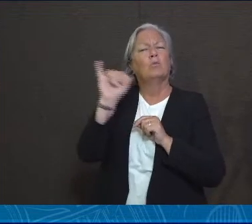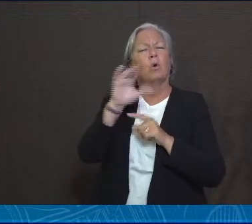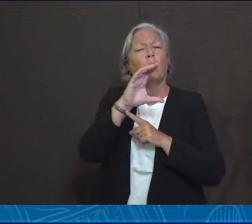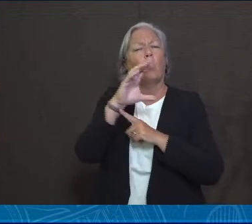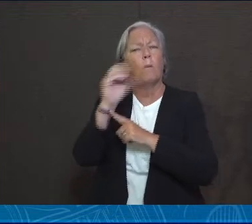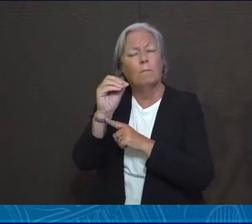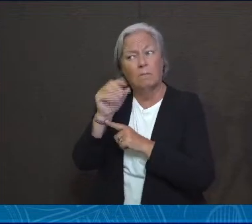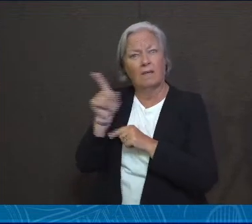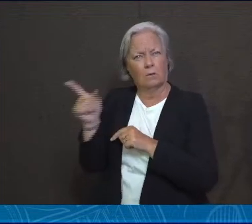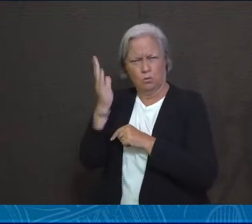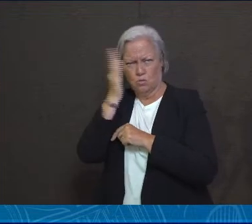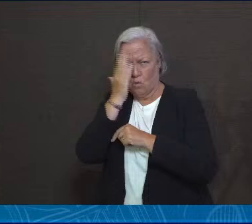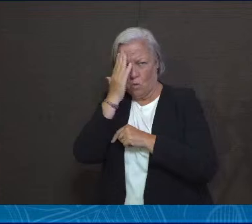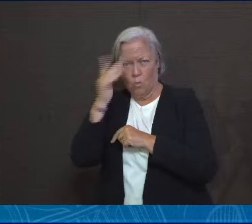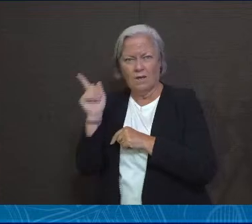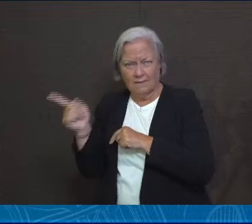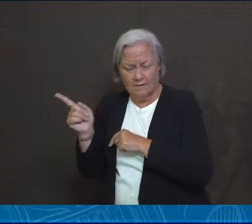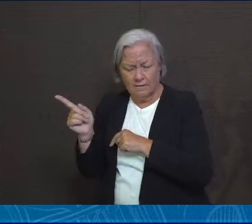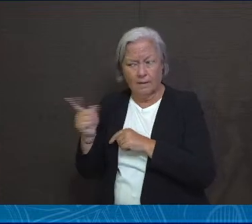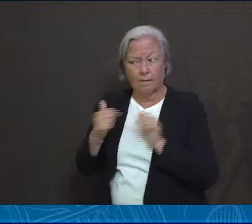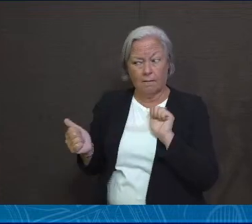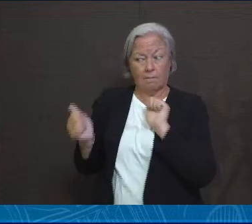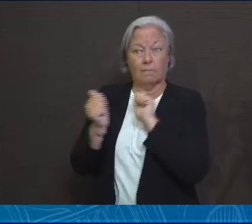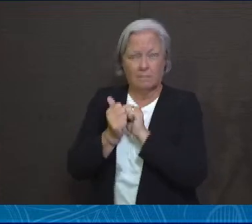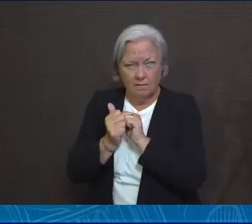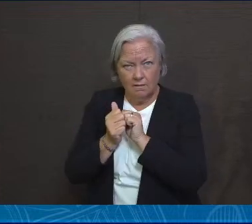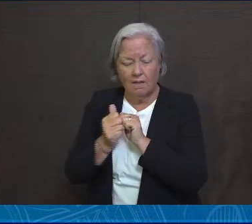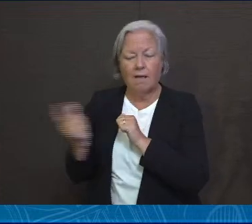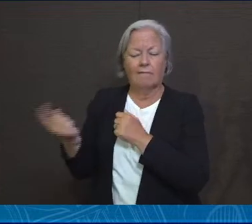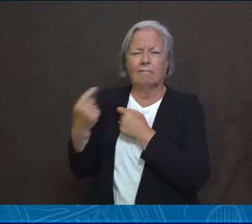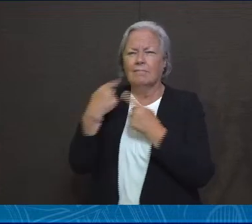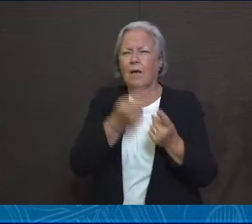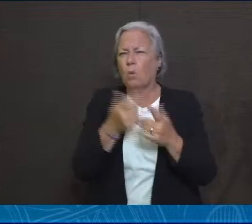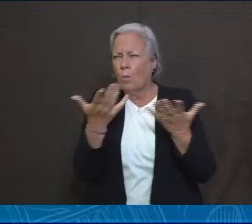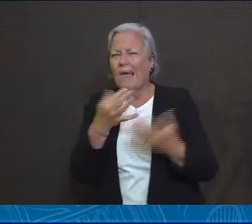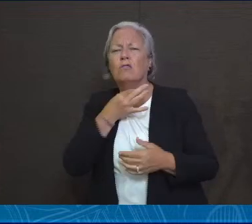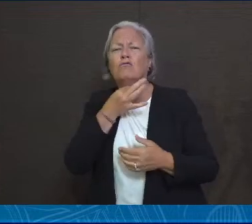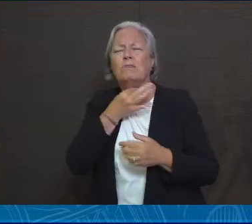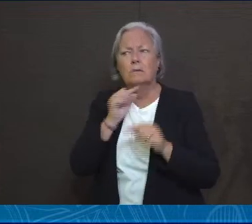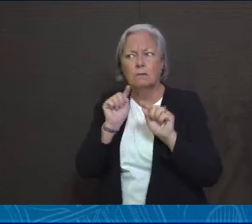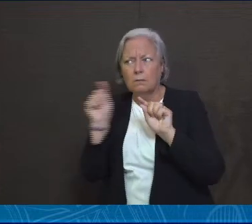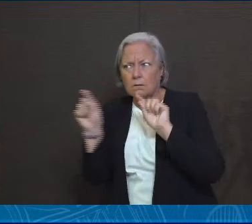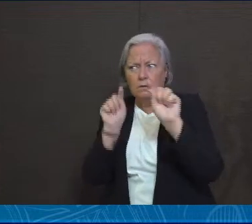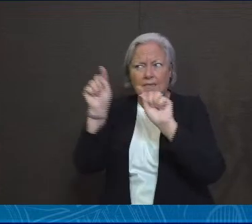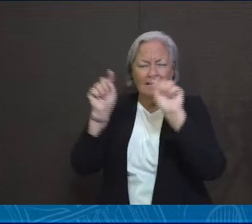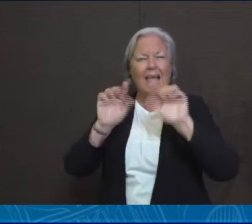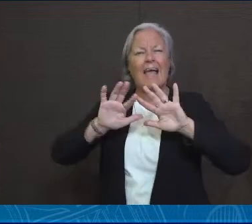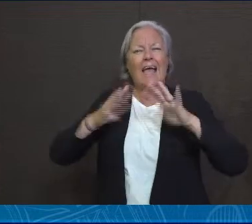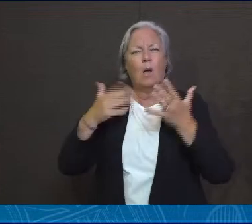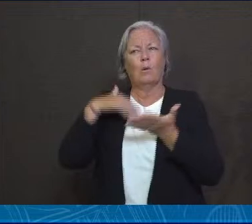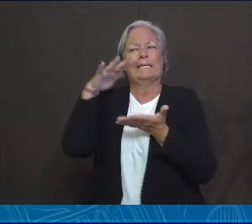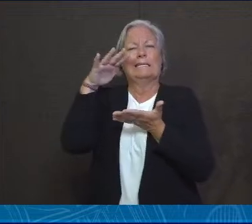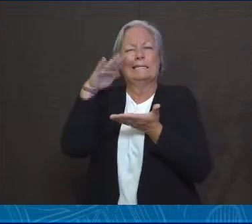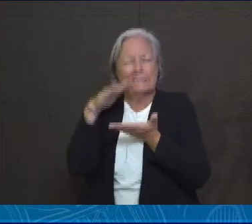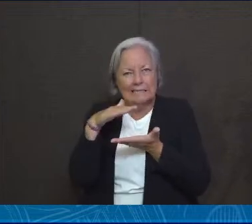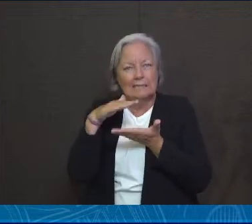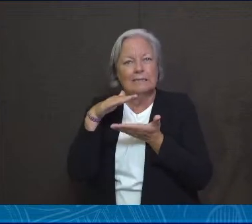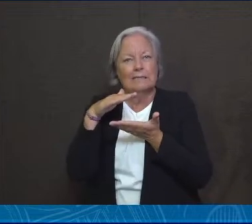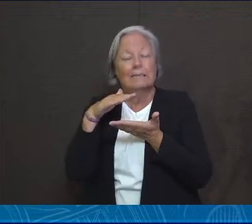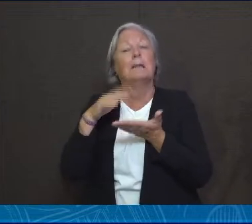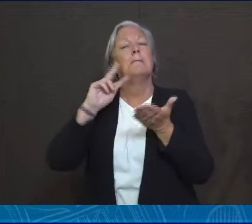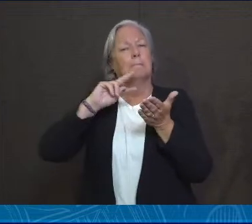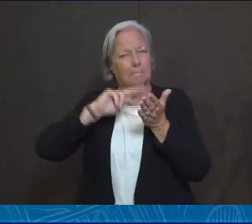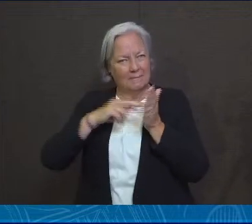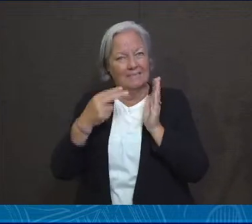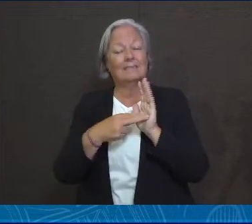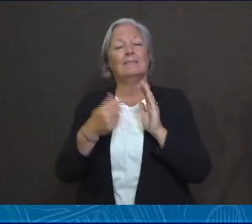actually understand and partner with them to see where those risks are and how we can actually mitigate them so that we can actually prepare with